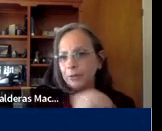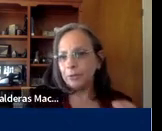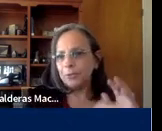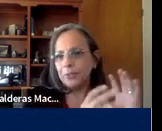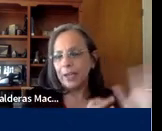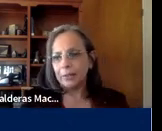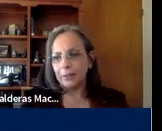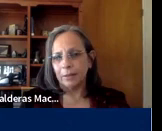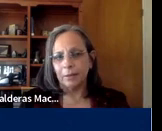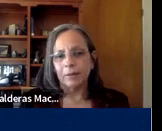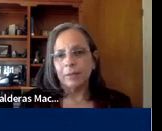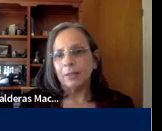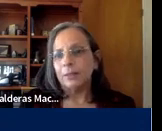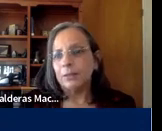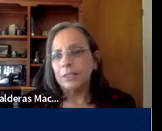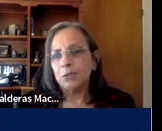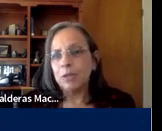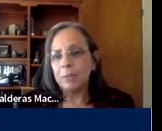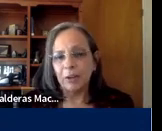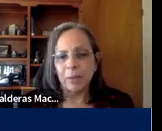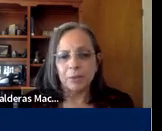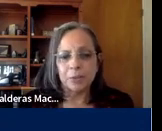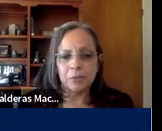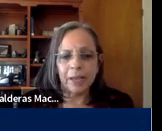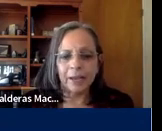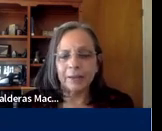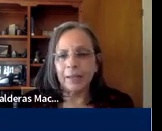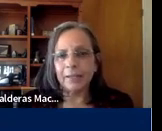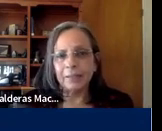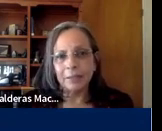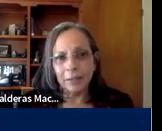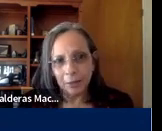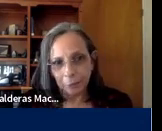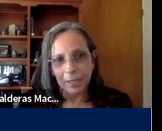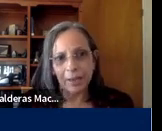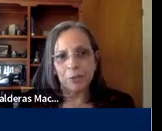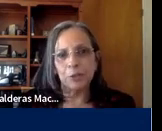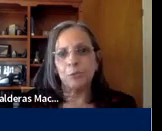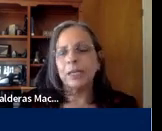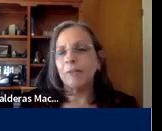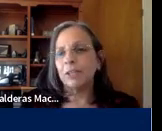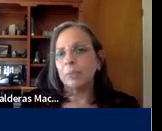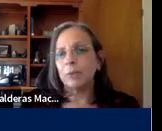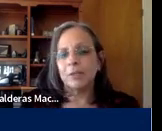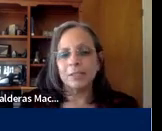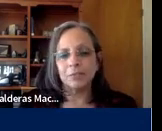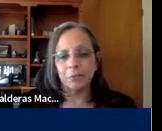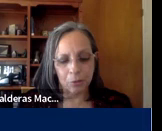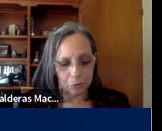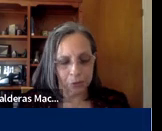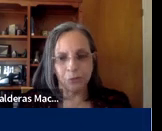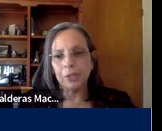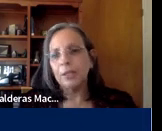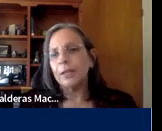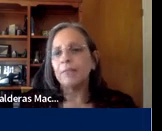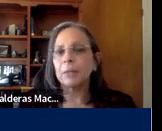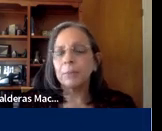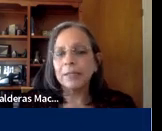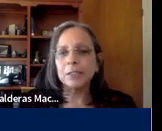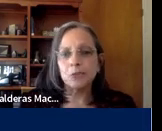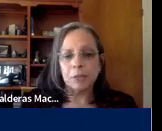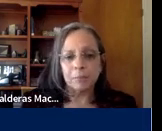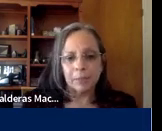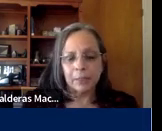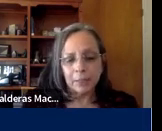where youth that need treatment are able to do that. And here we have youth recovery communities for those youth that